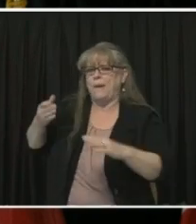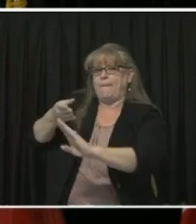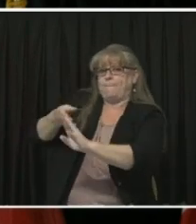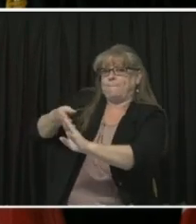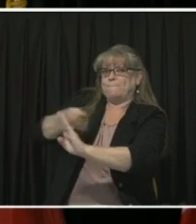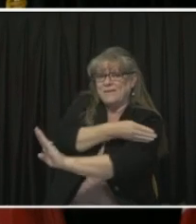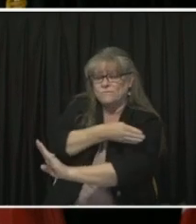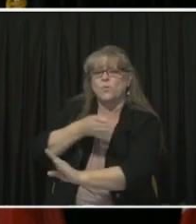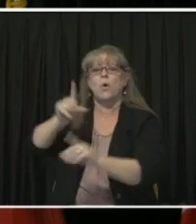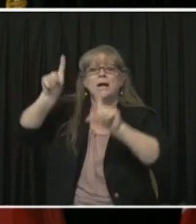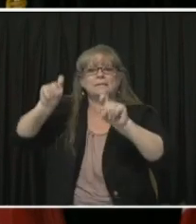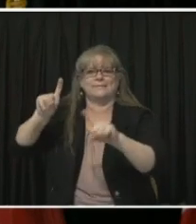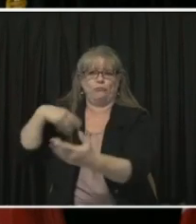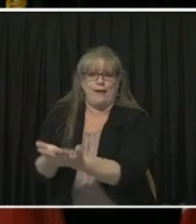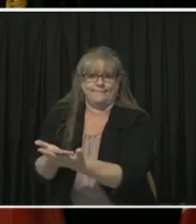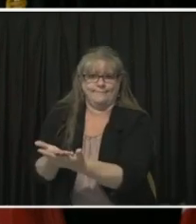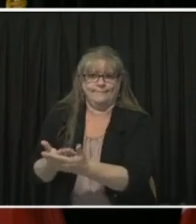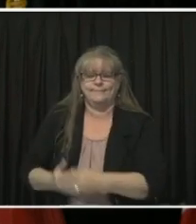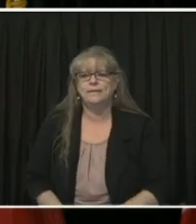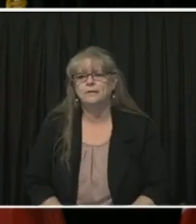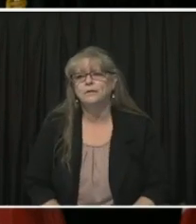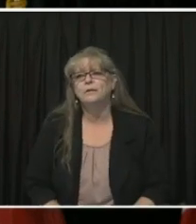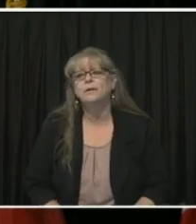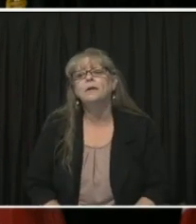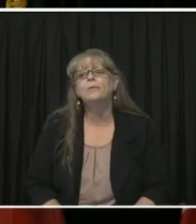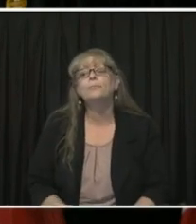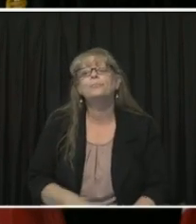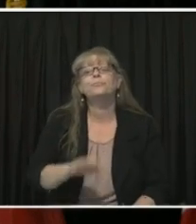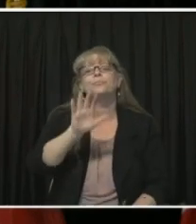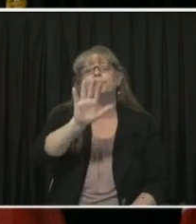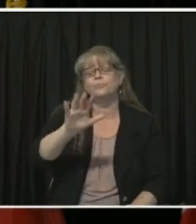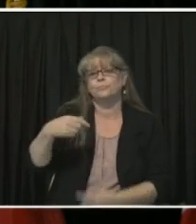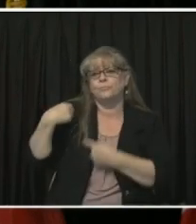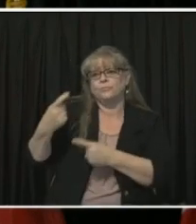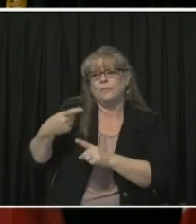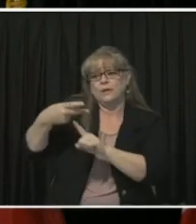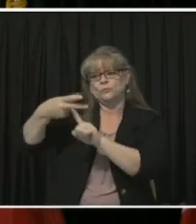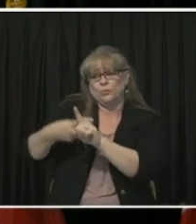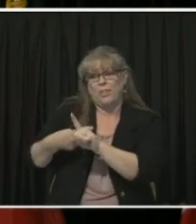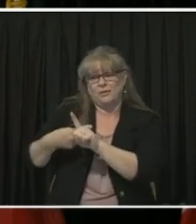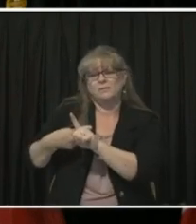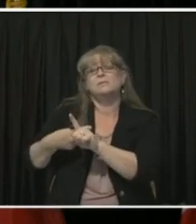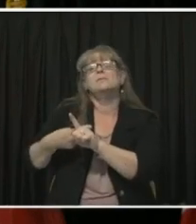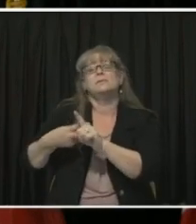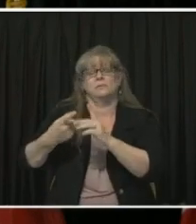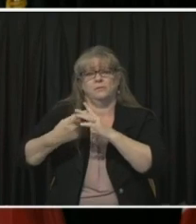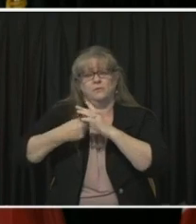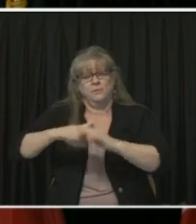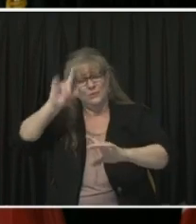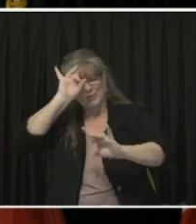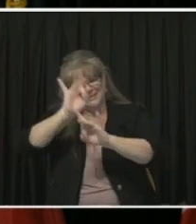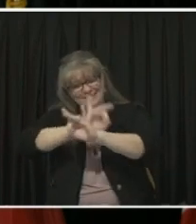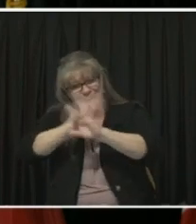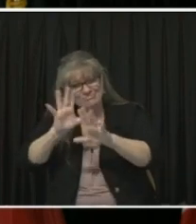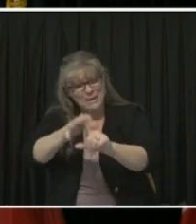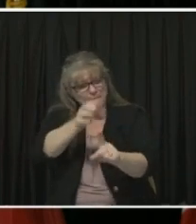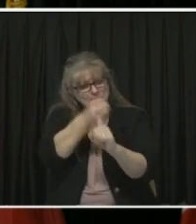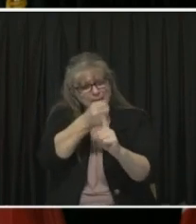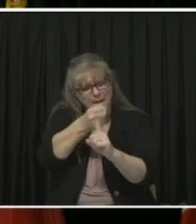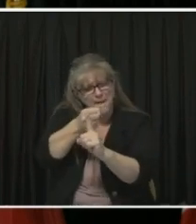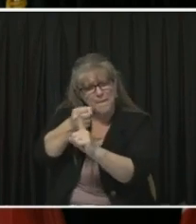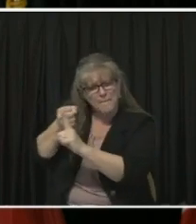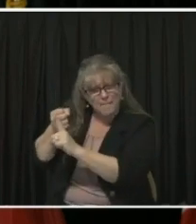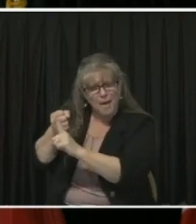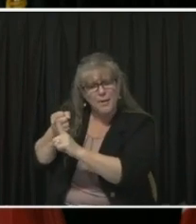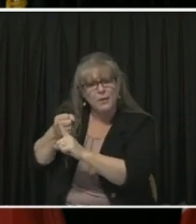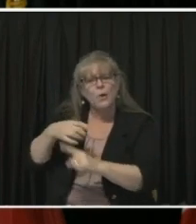2 months, two of the first months of the coronavirus crisis, which will be with us for many months to come, and